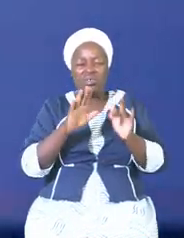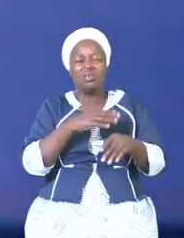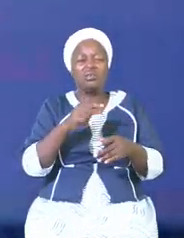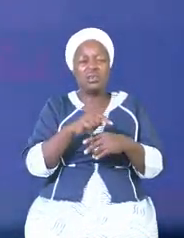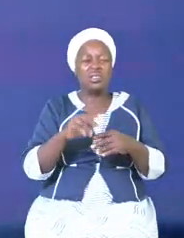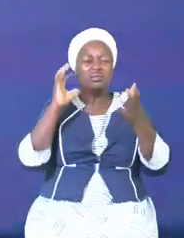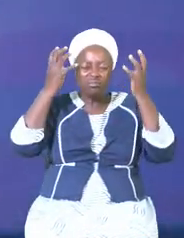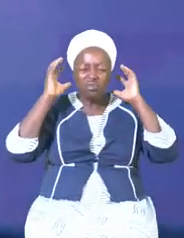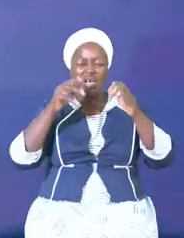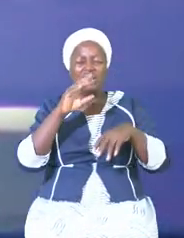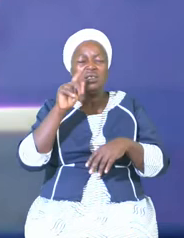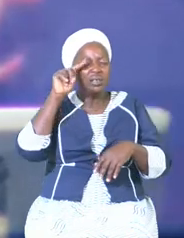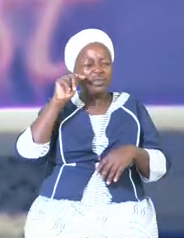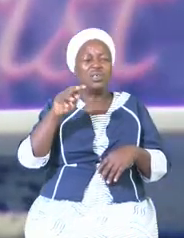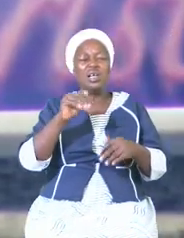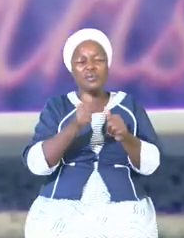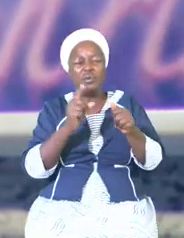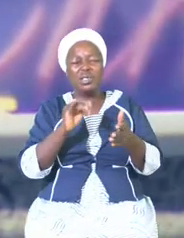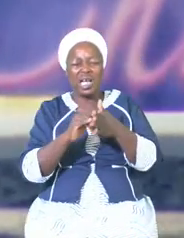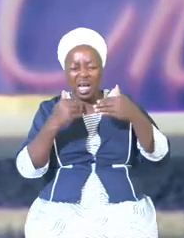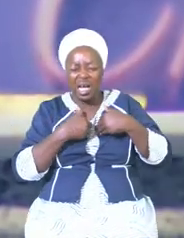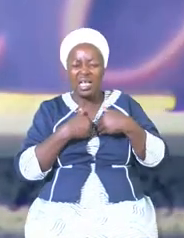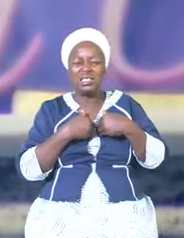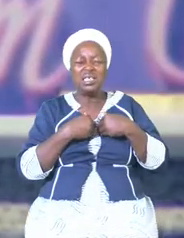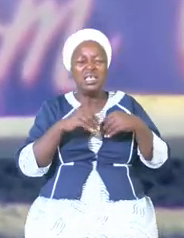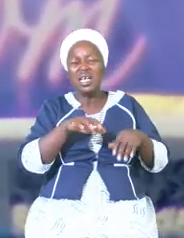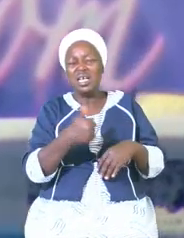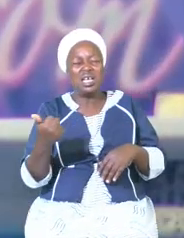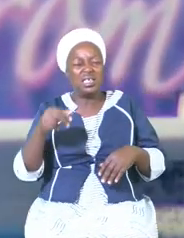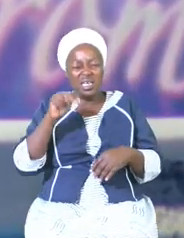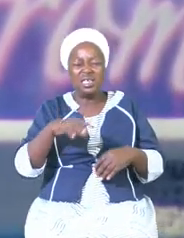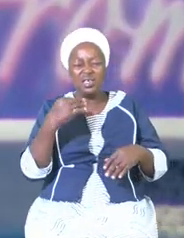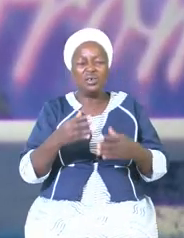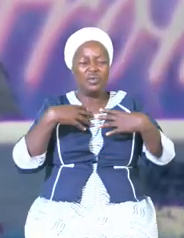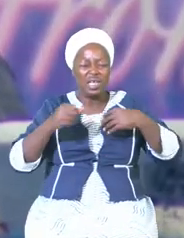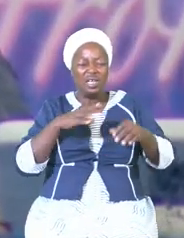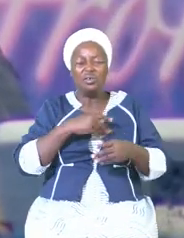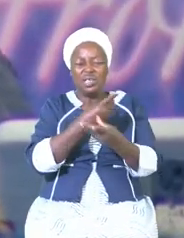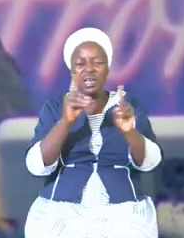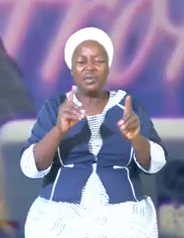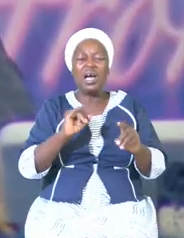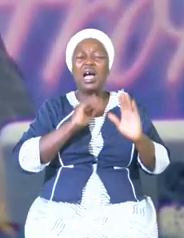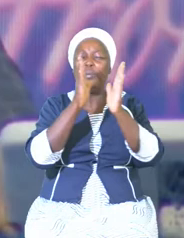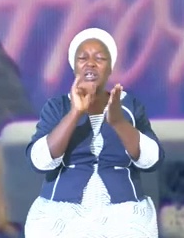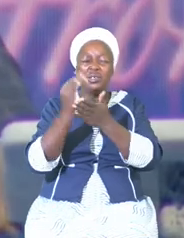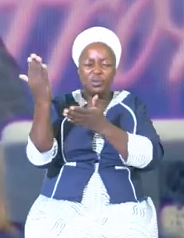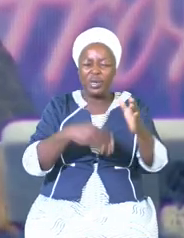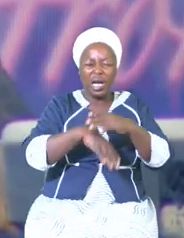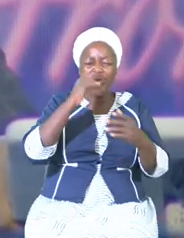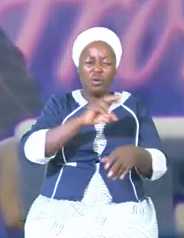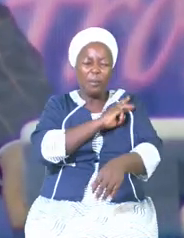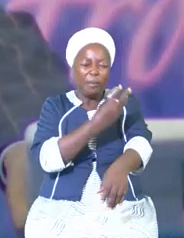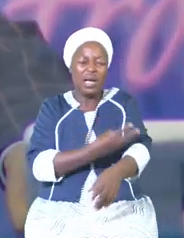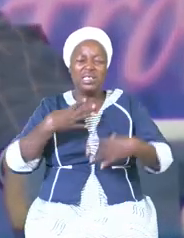the television, everyone that has any need of healing, of deliverance, I pray, stretch out your mighty